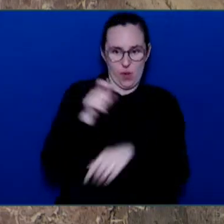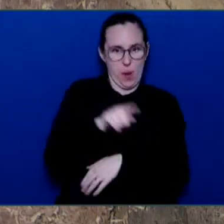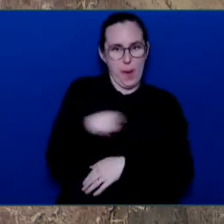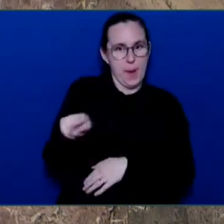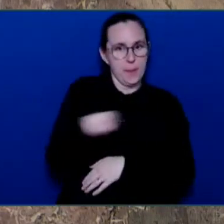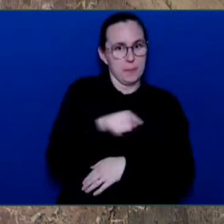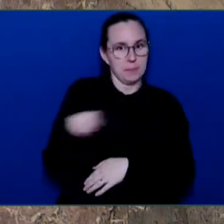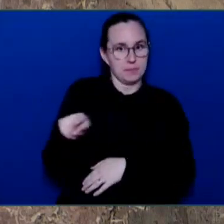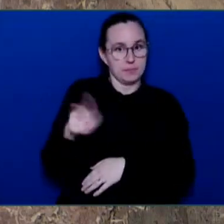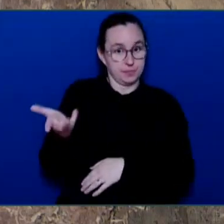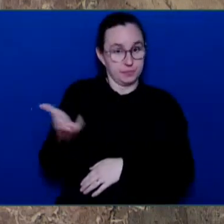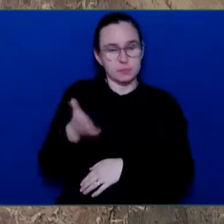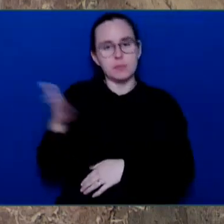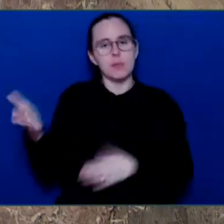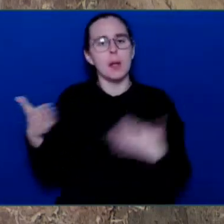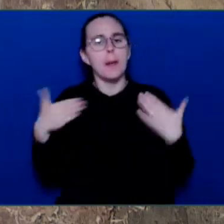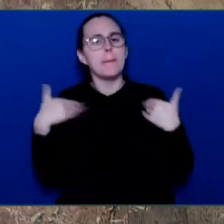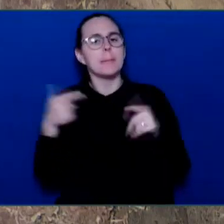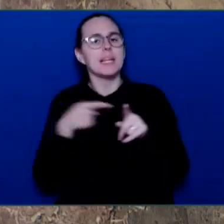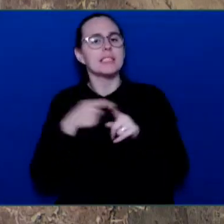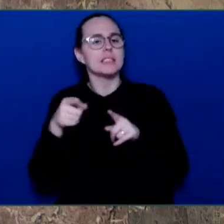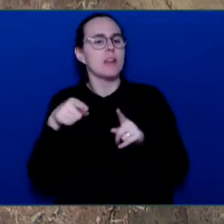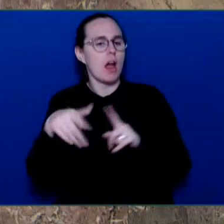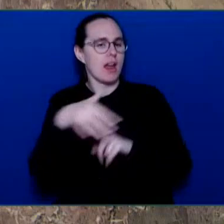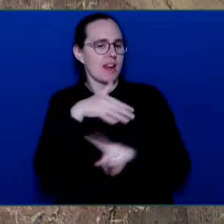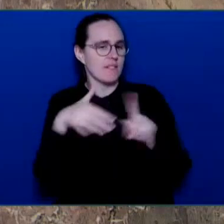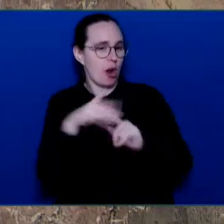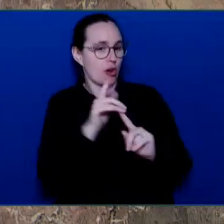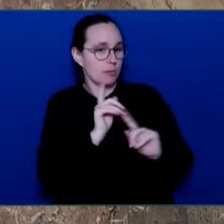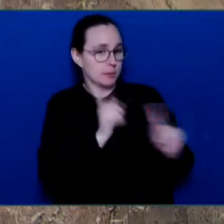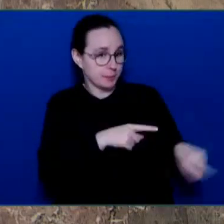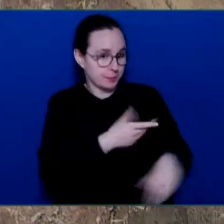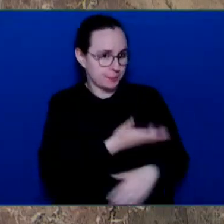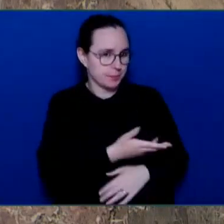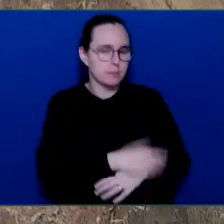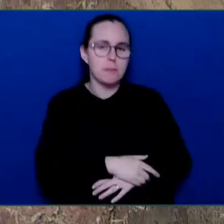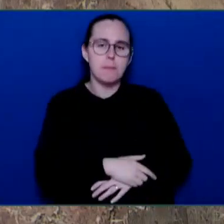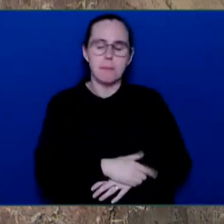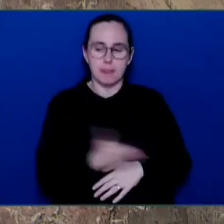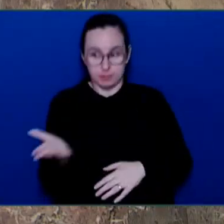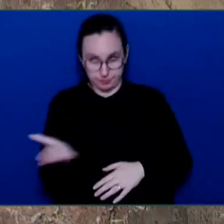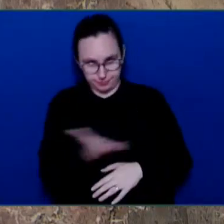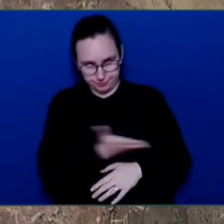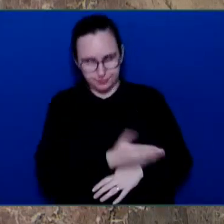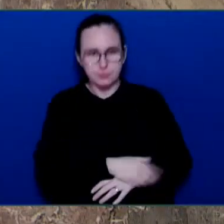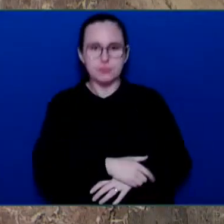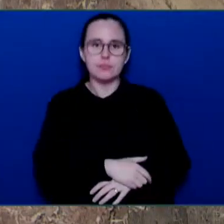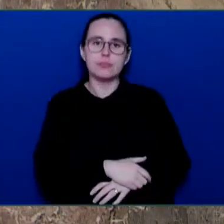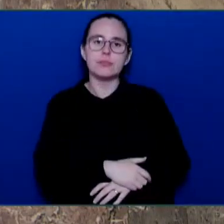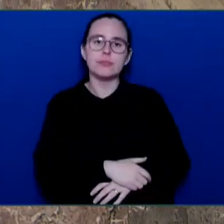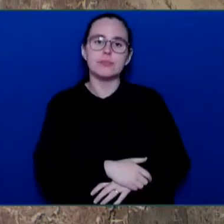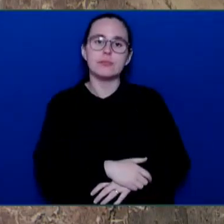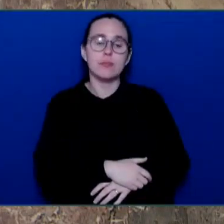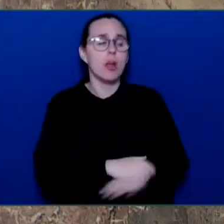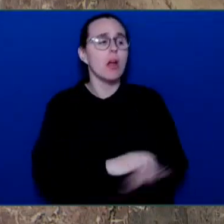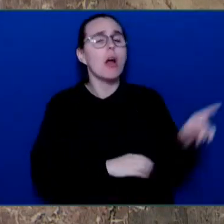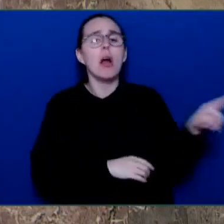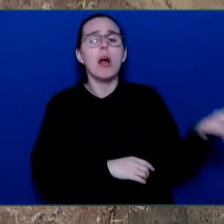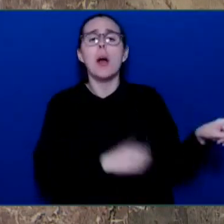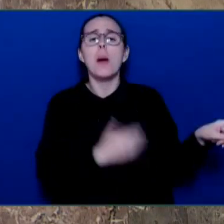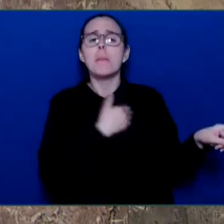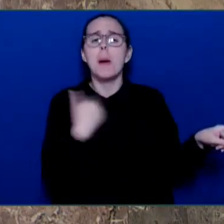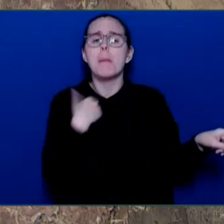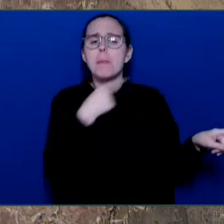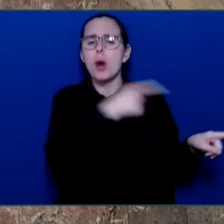Thank you very much, Honourable Speaker. As the member knows, our Clean BC plan is modelled on a 40% reduction